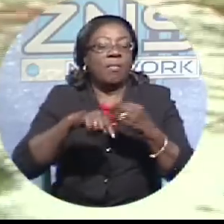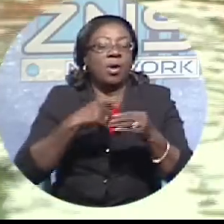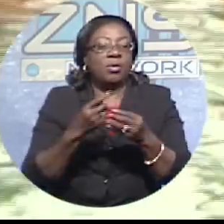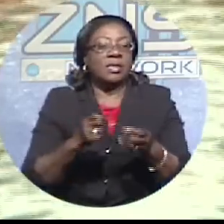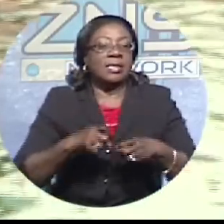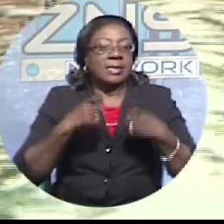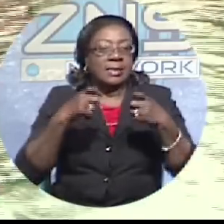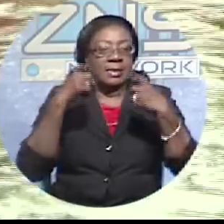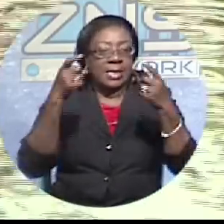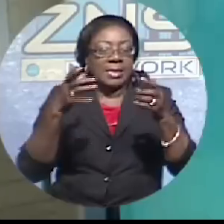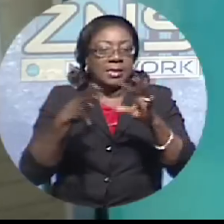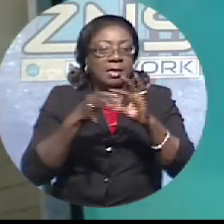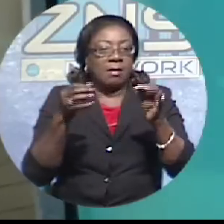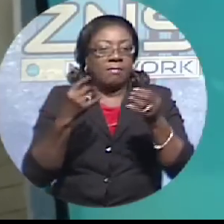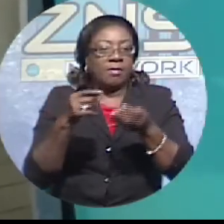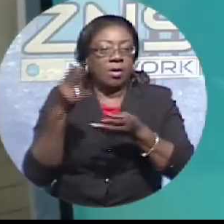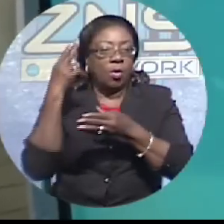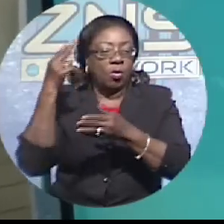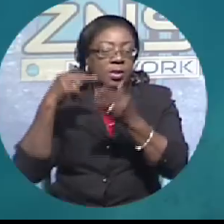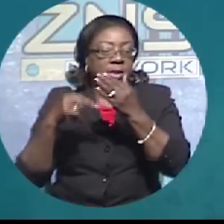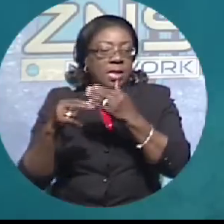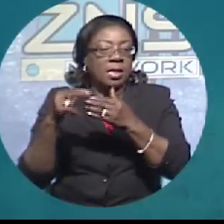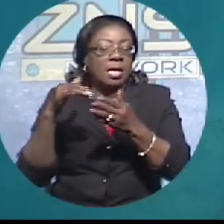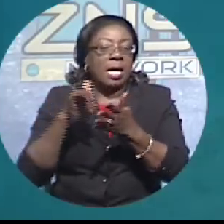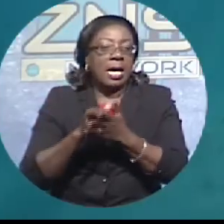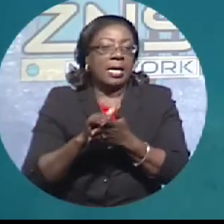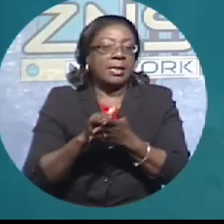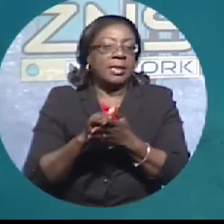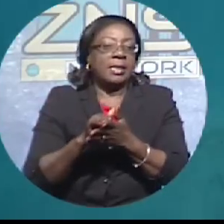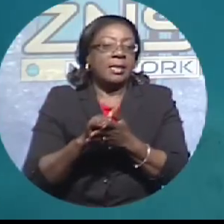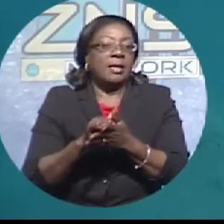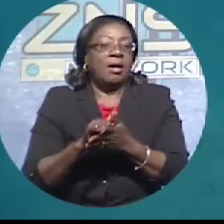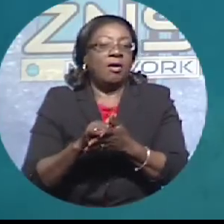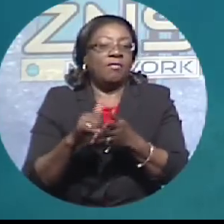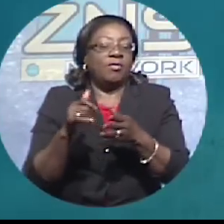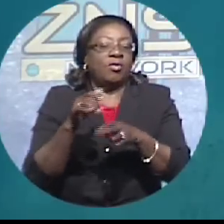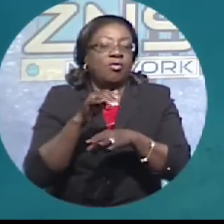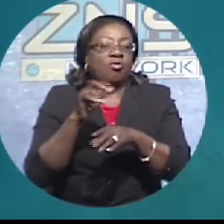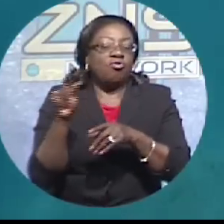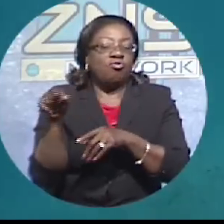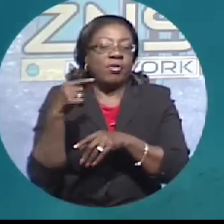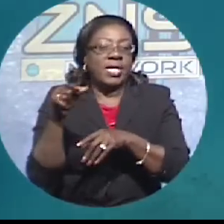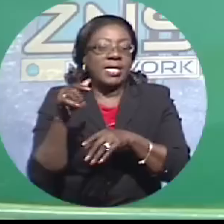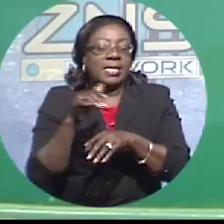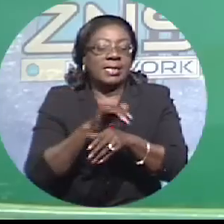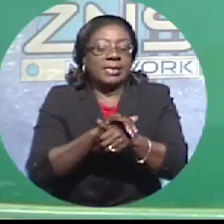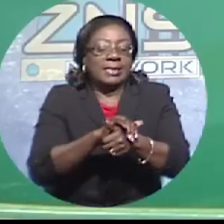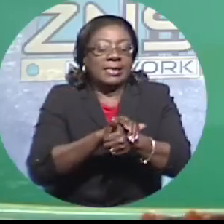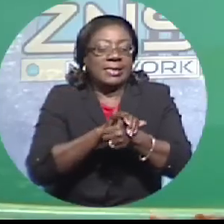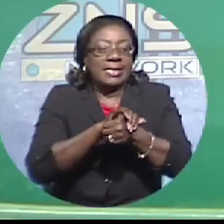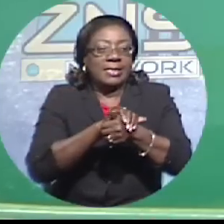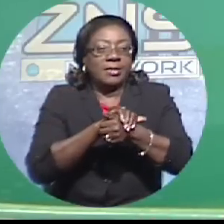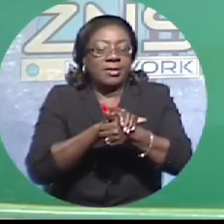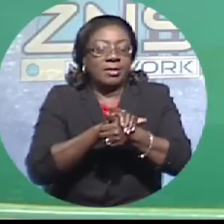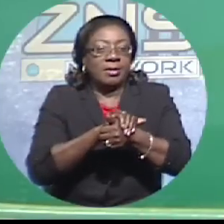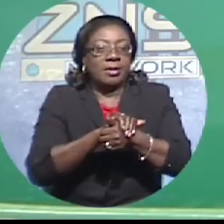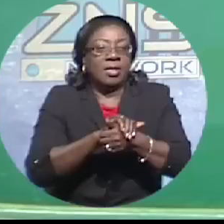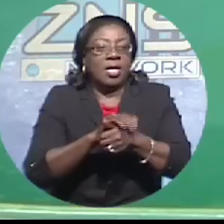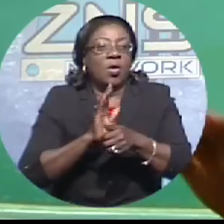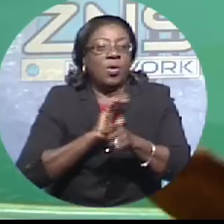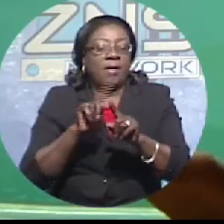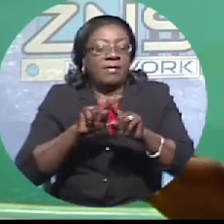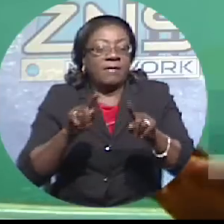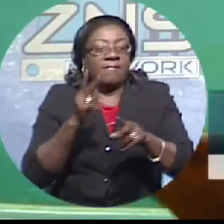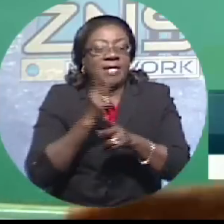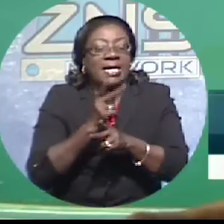had with its captive breeding program of green sea turtles. We have adult turtles, and we got a little beach. The turtles actually